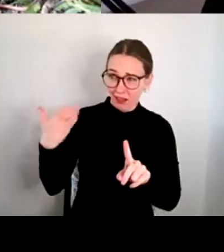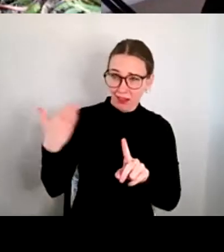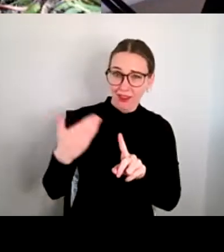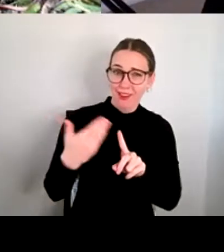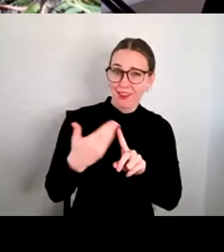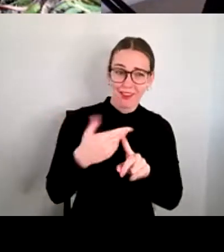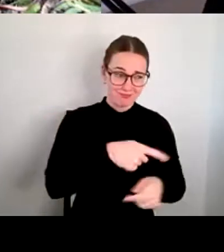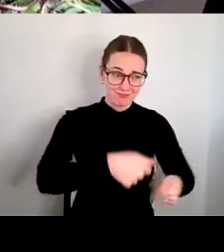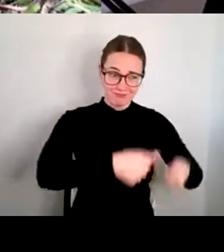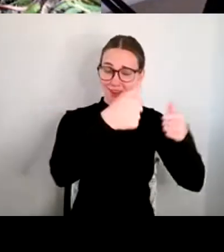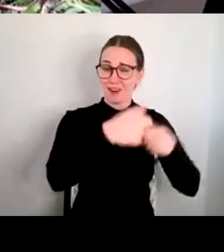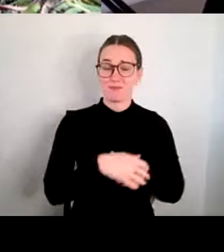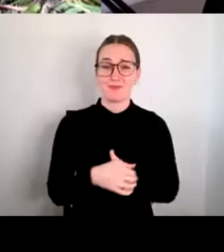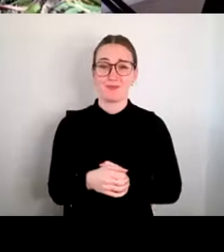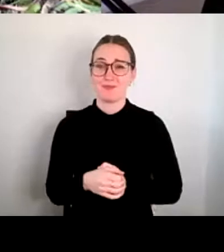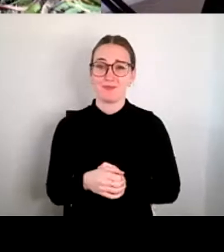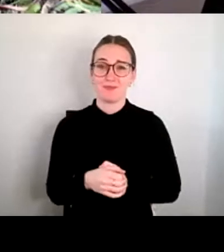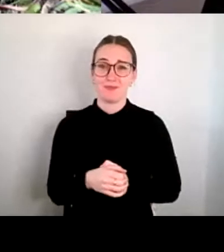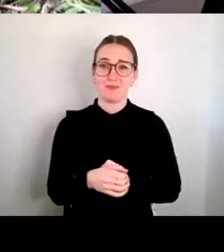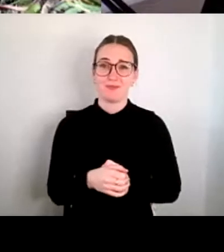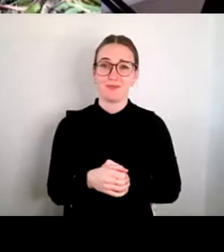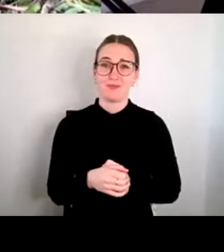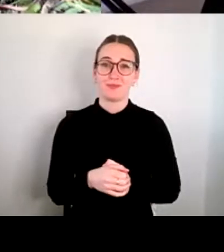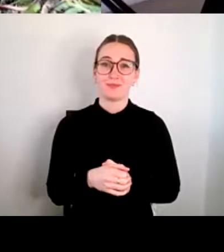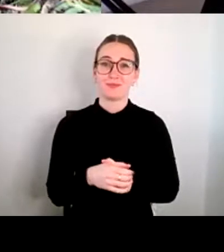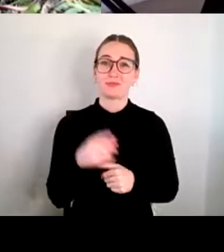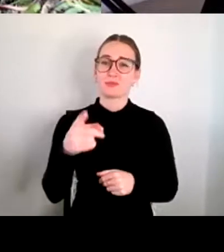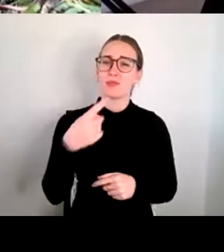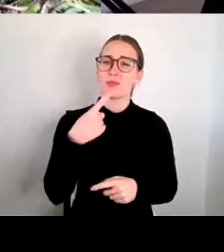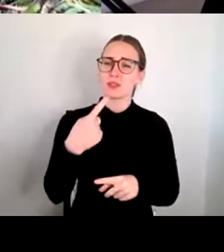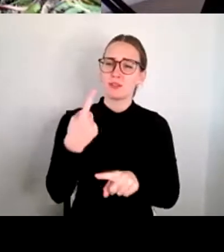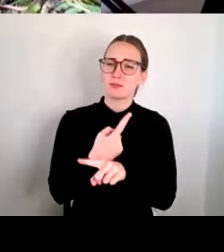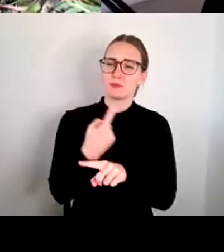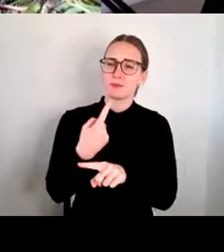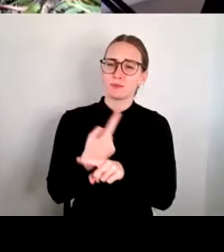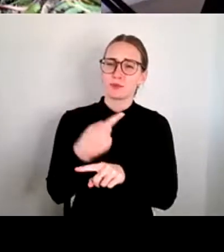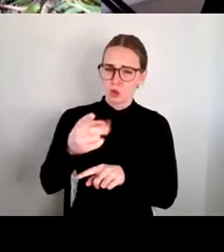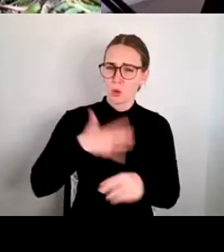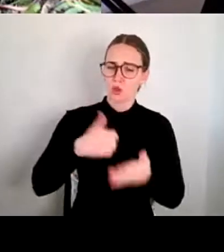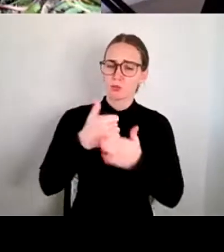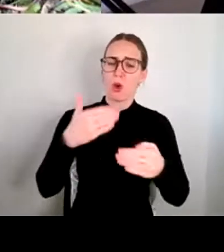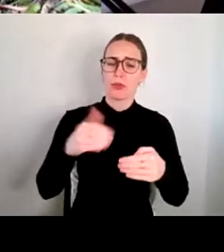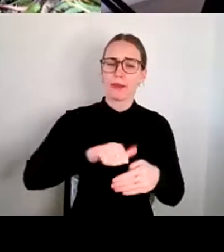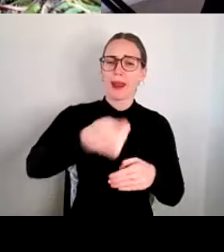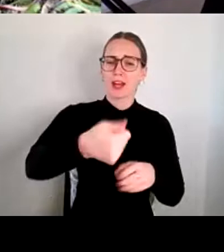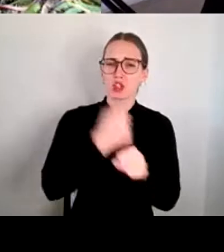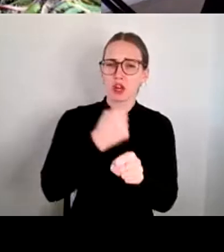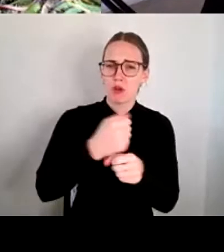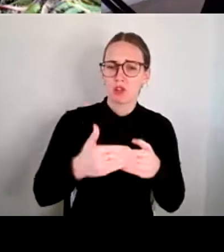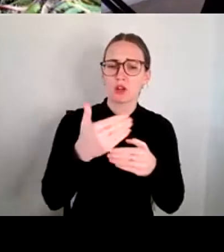feel that there are, you mentioned supporting the next generation of artists now. Do you feel like they're